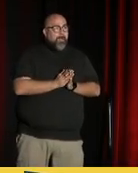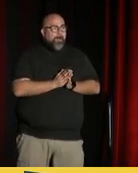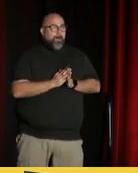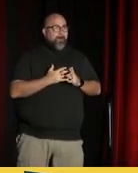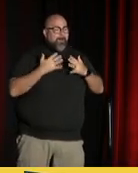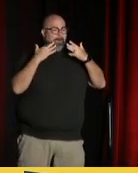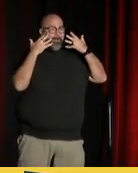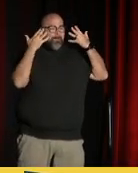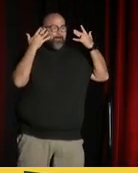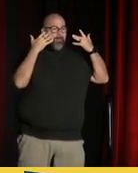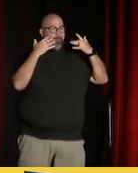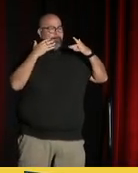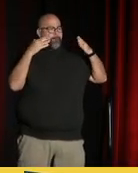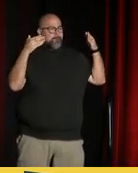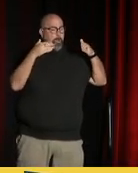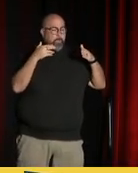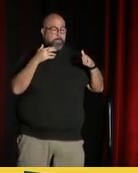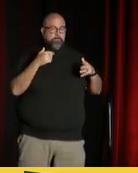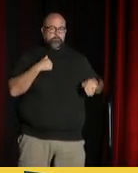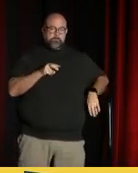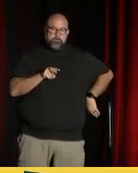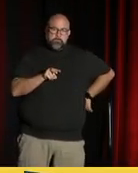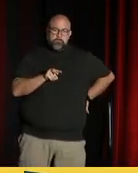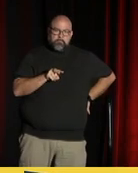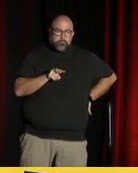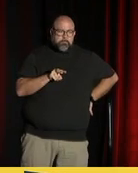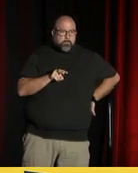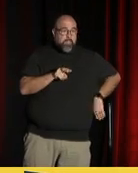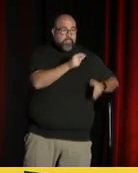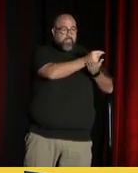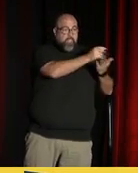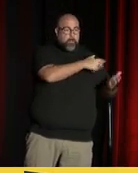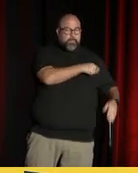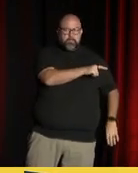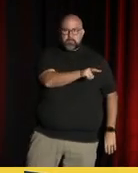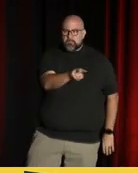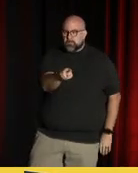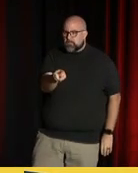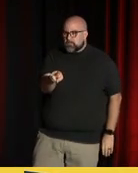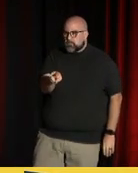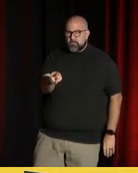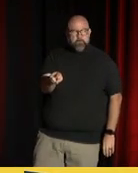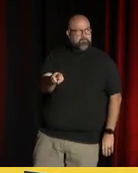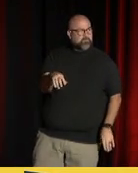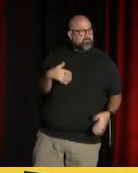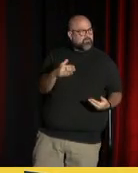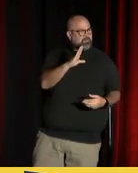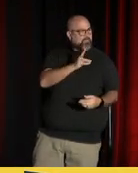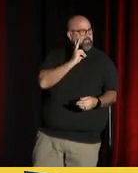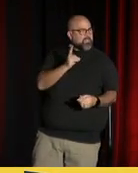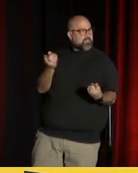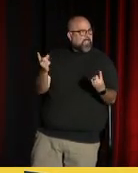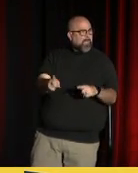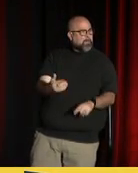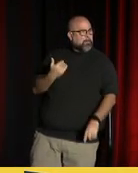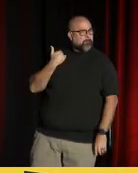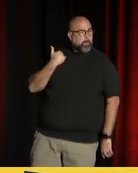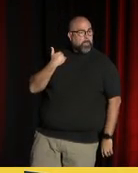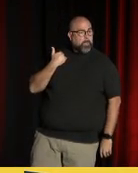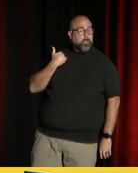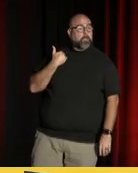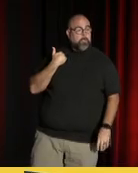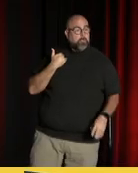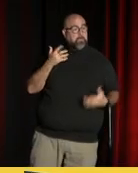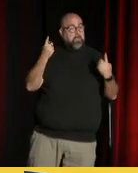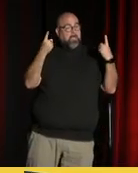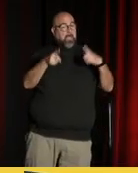it was focus. It was unlike anything that the therapists in that room had seen before. So what we found out is